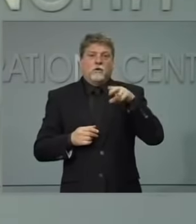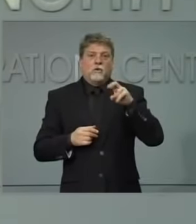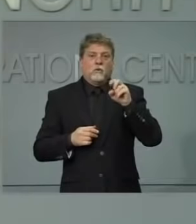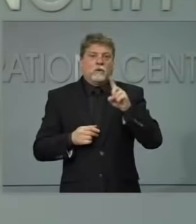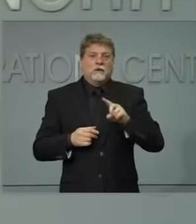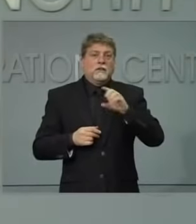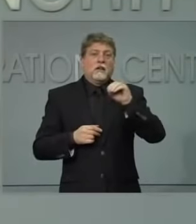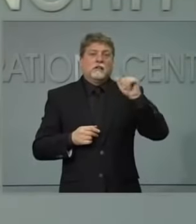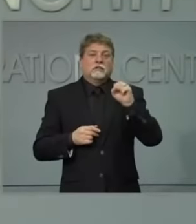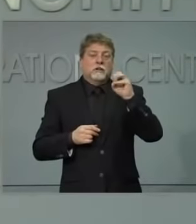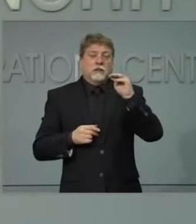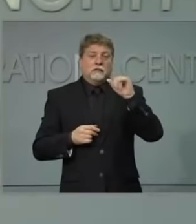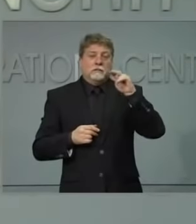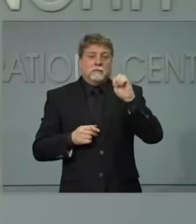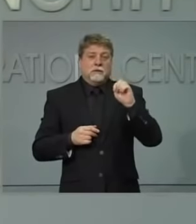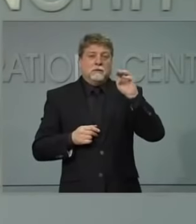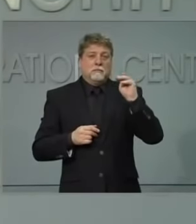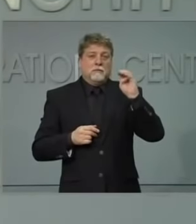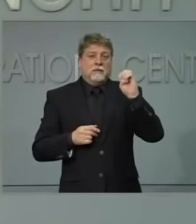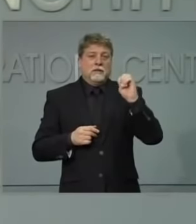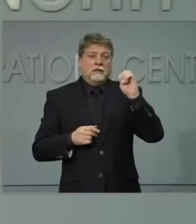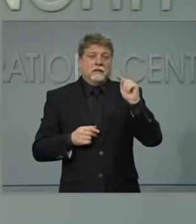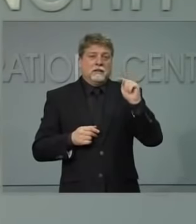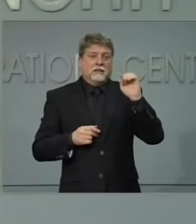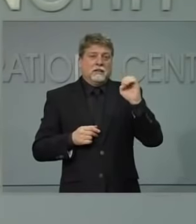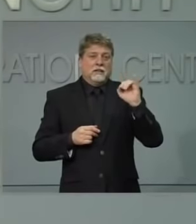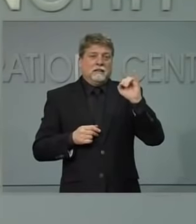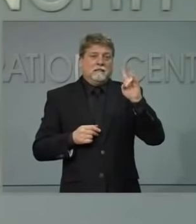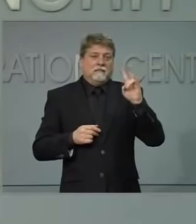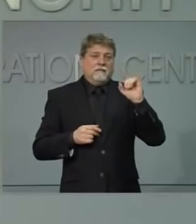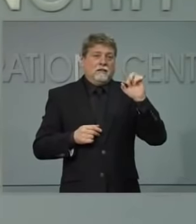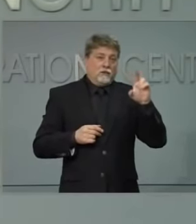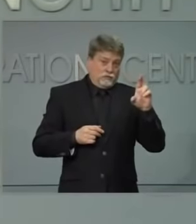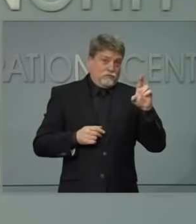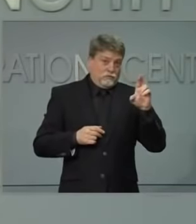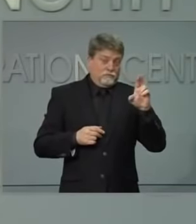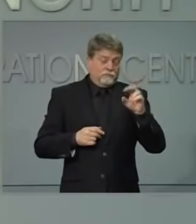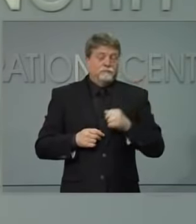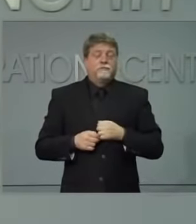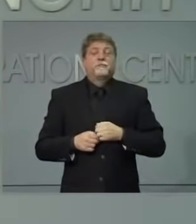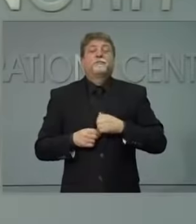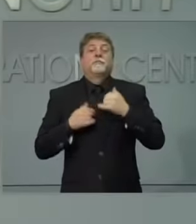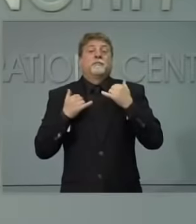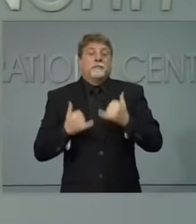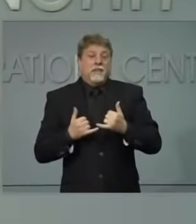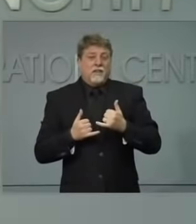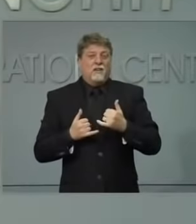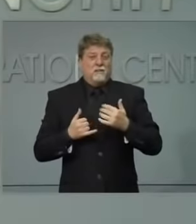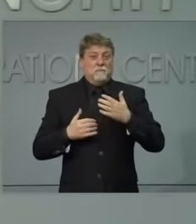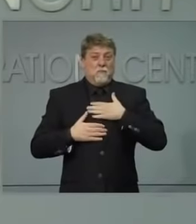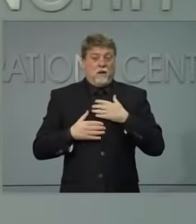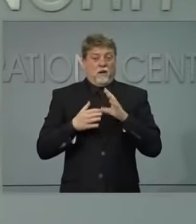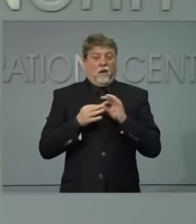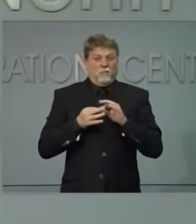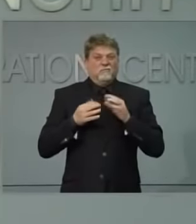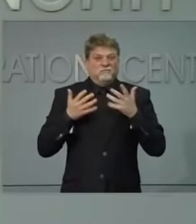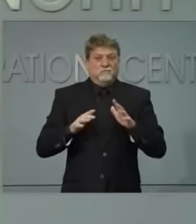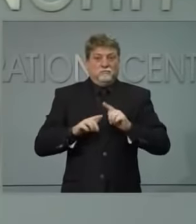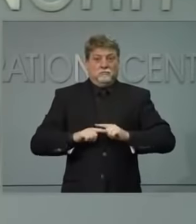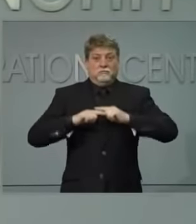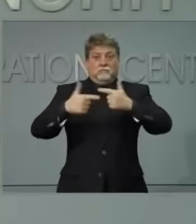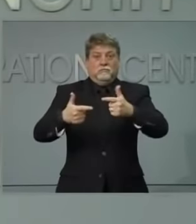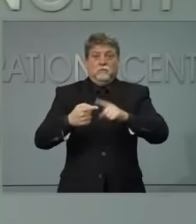language interpreters. We'll now take questions from the media, and if you can identify yourself and